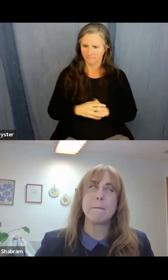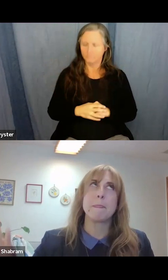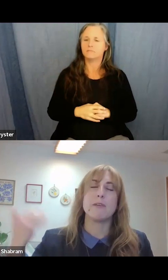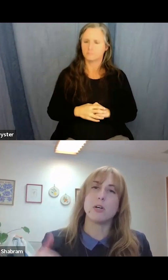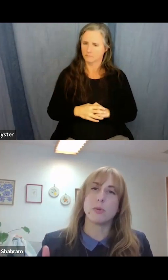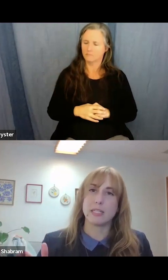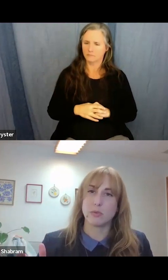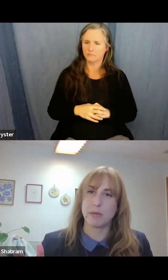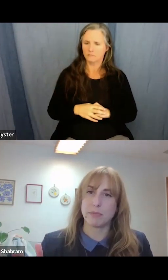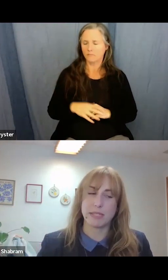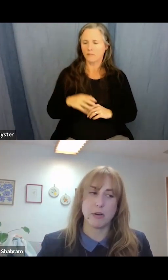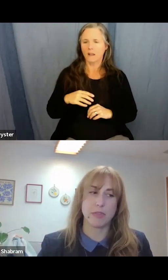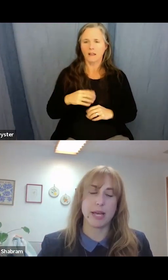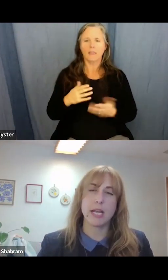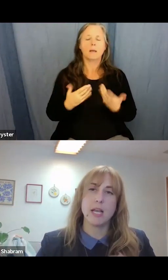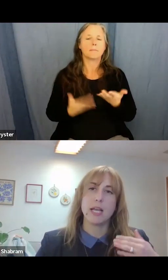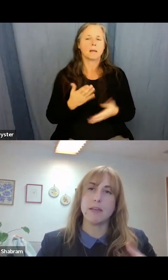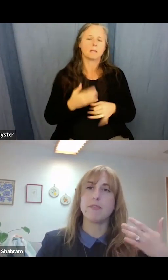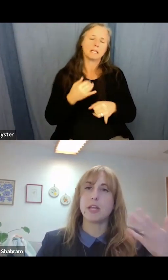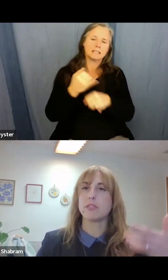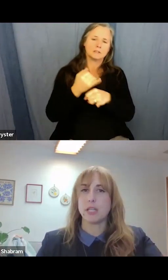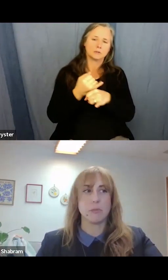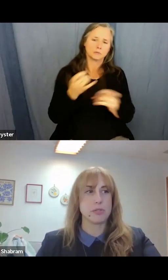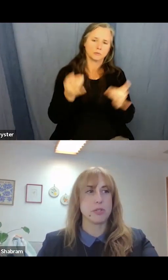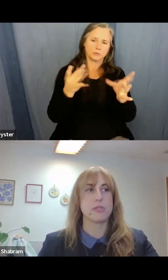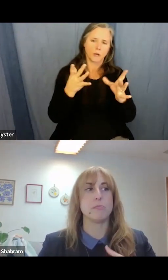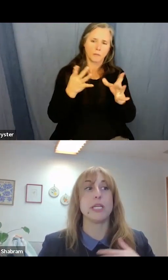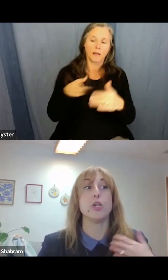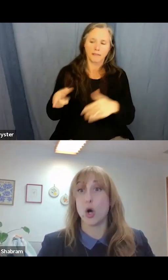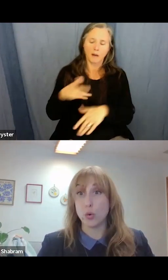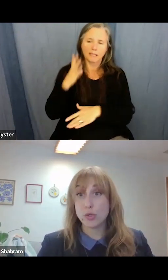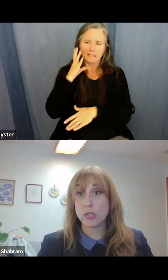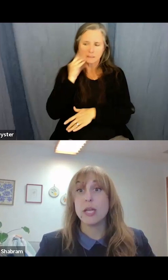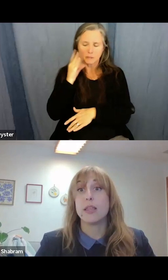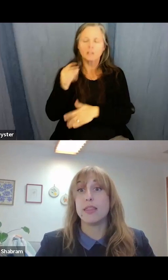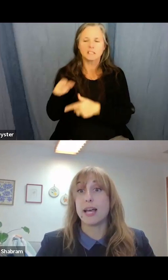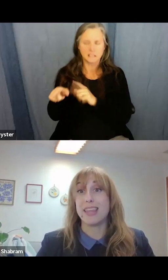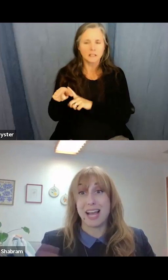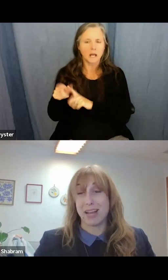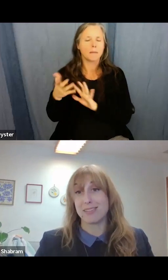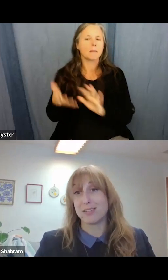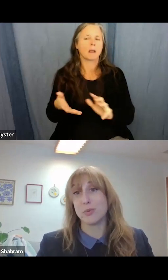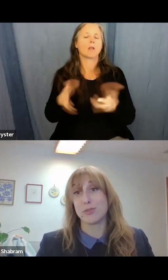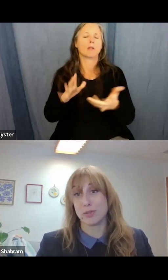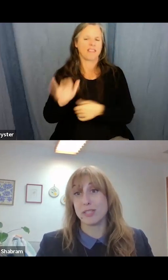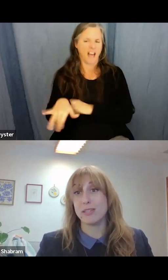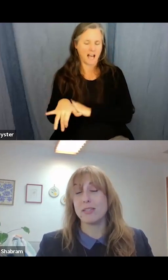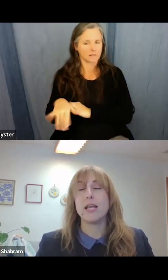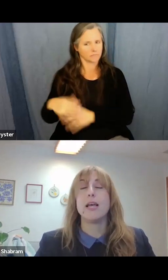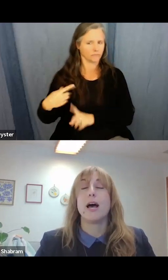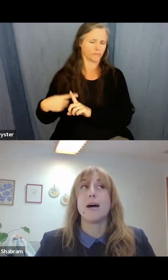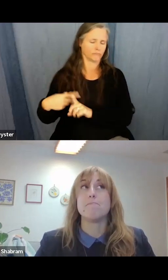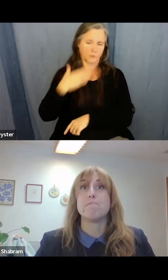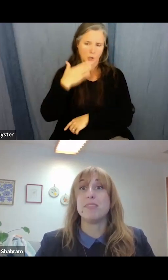more, I've also had to remind myself that if there is a young person who simply knows that they have access to our